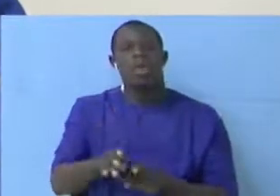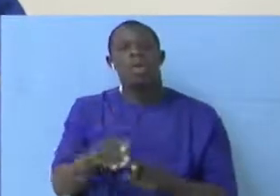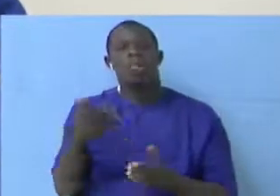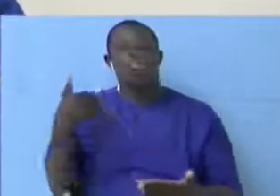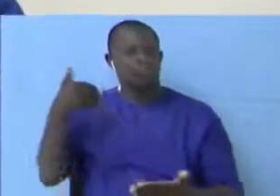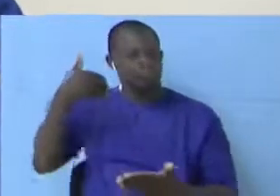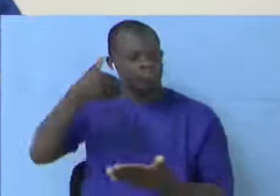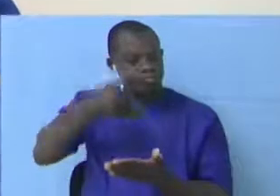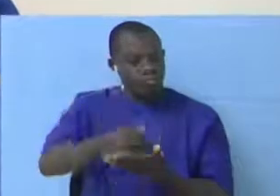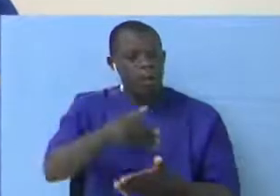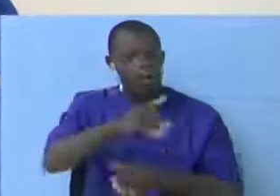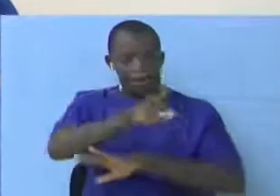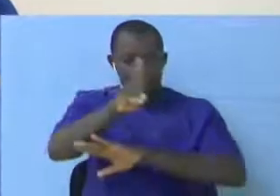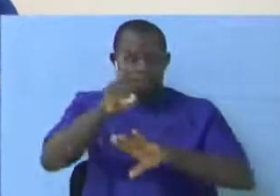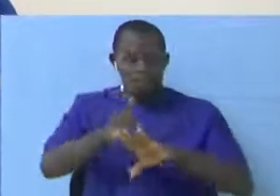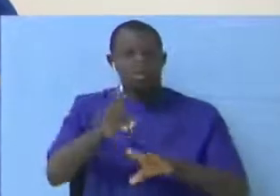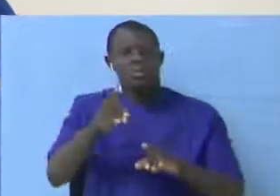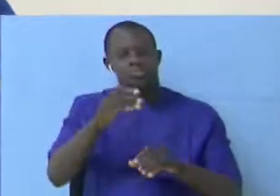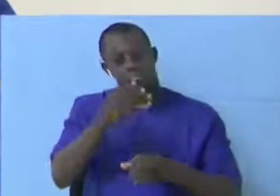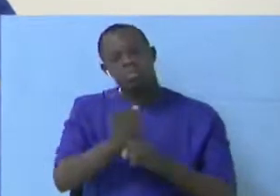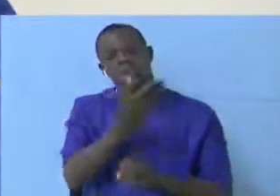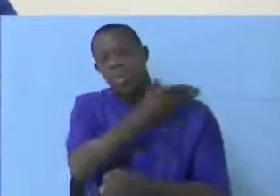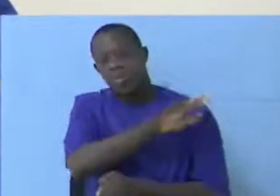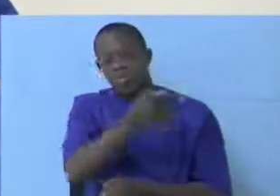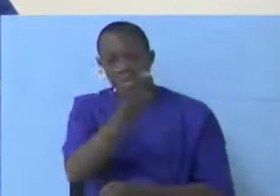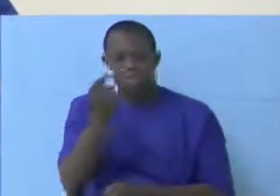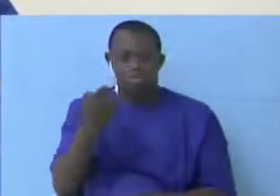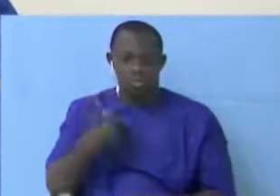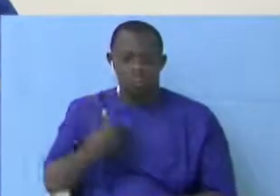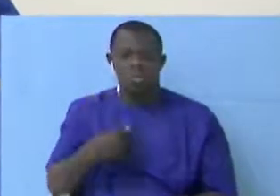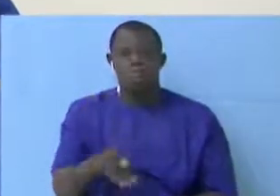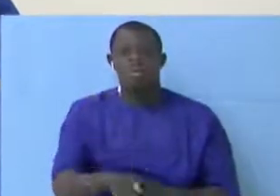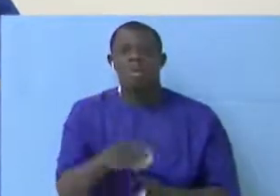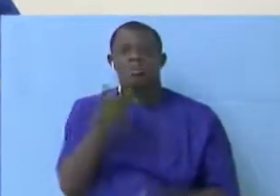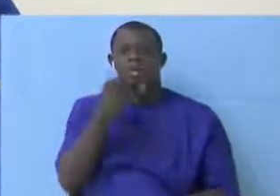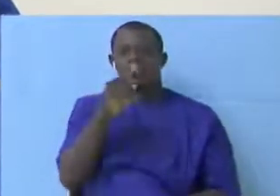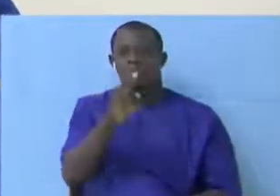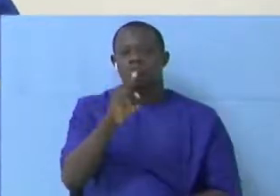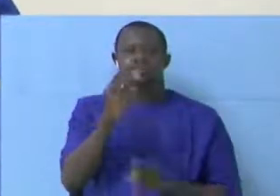until the place where you we are separated with them,